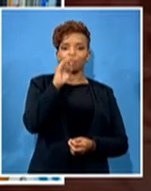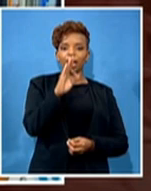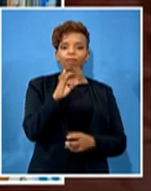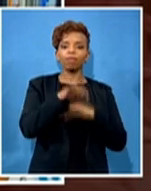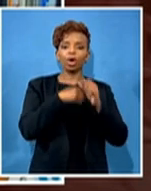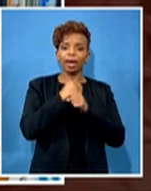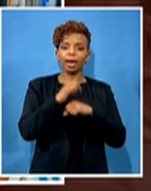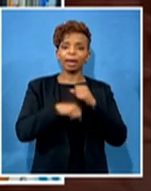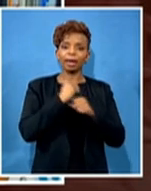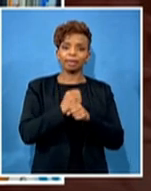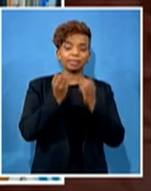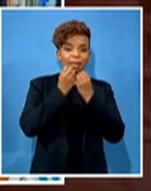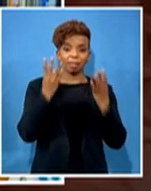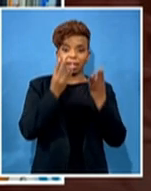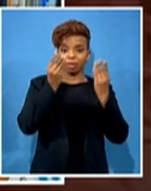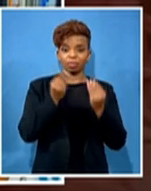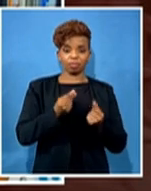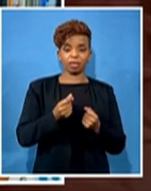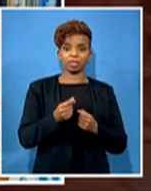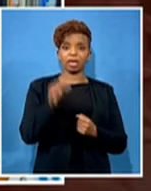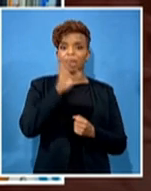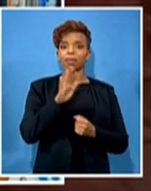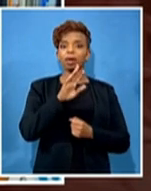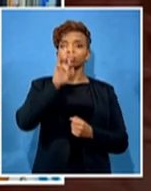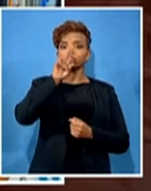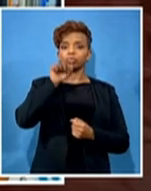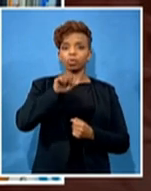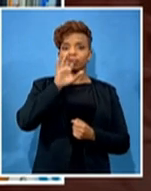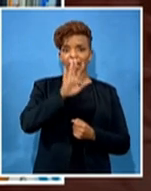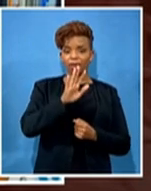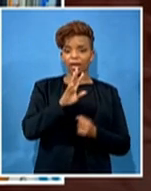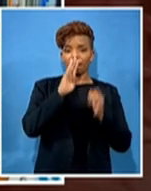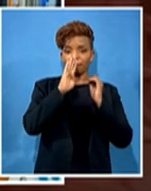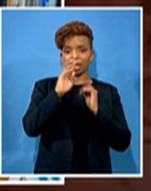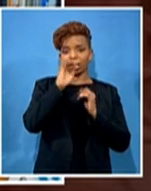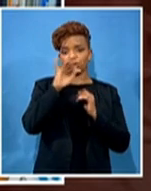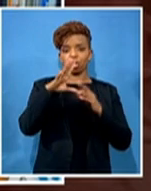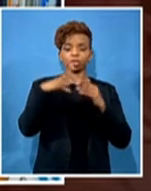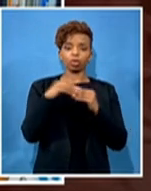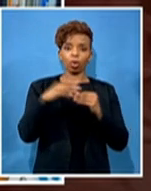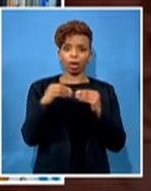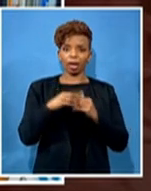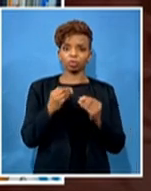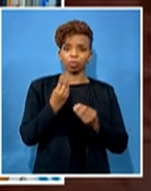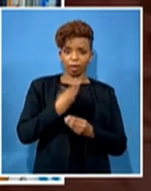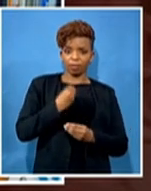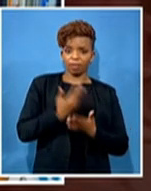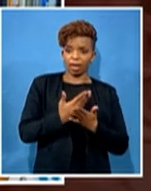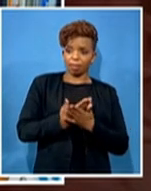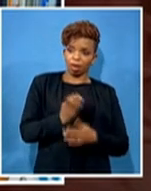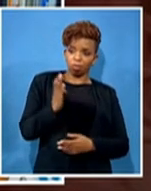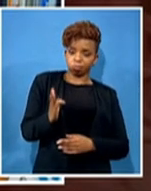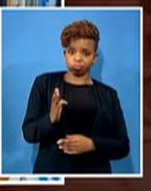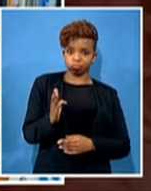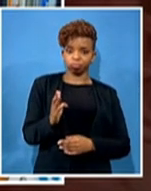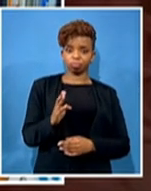about $2.5 billion that we have available there. And that gives you an idea that we're just